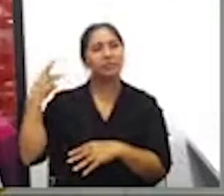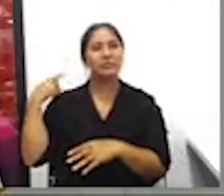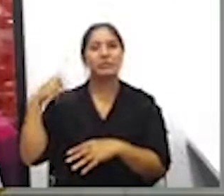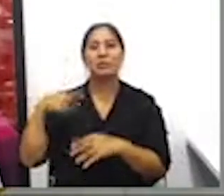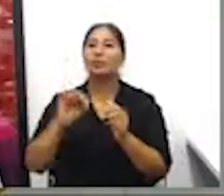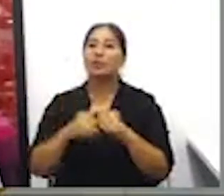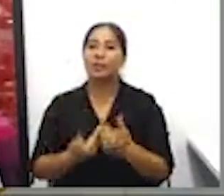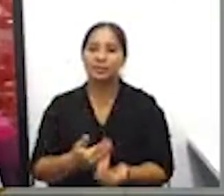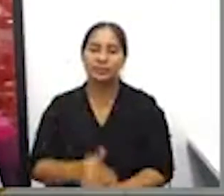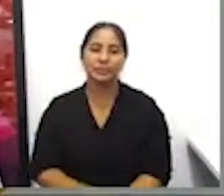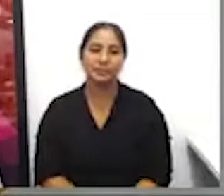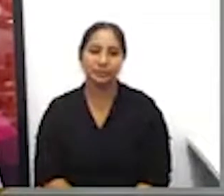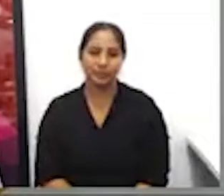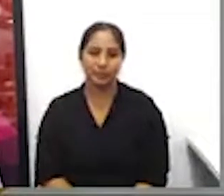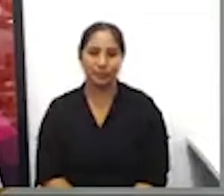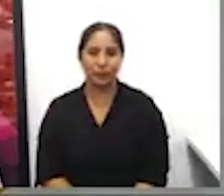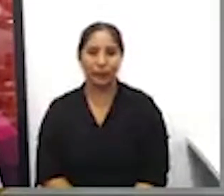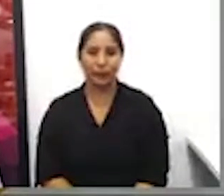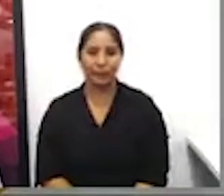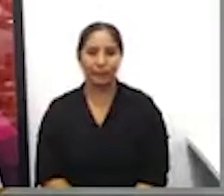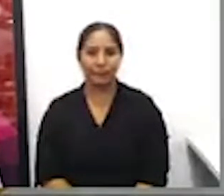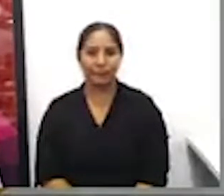couple of things I would say.